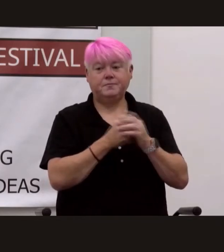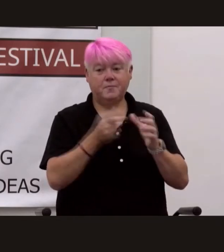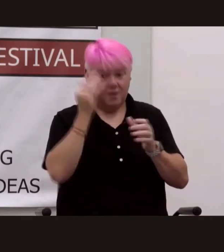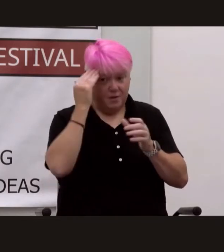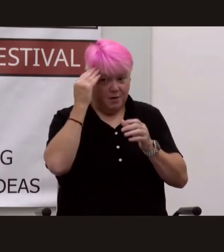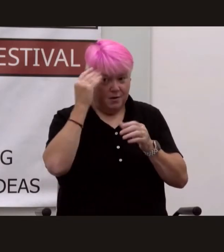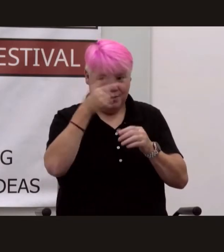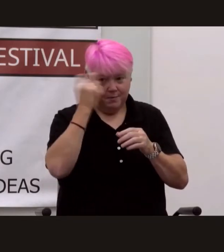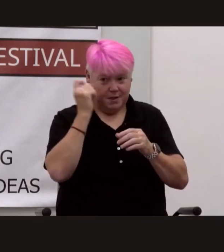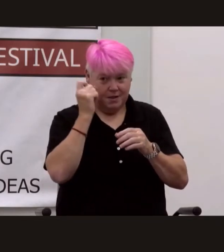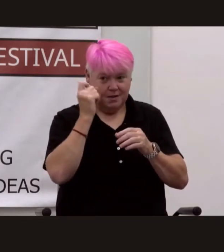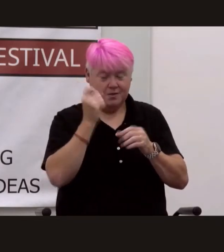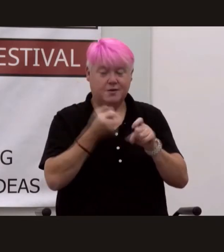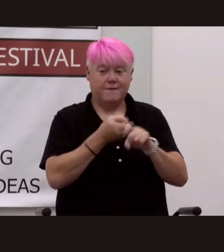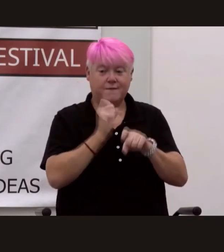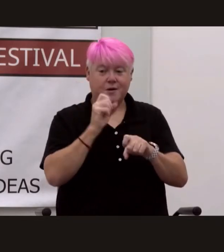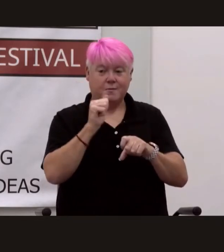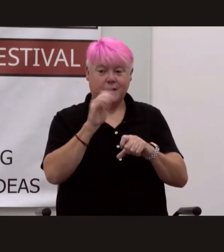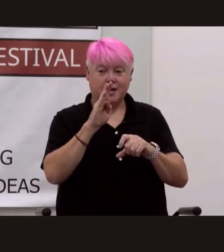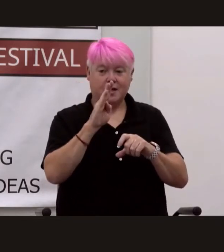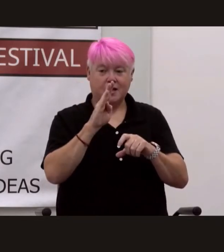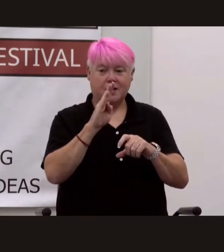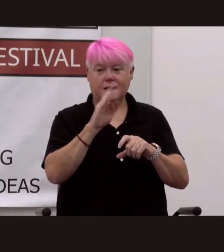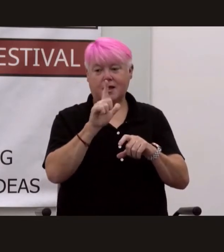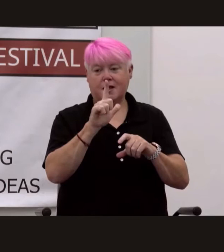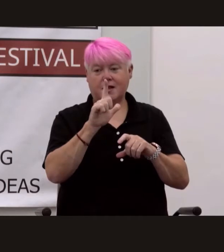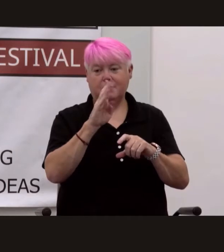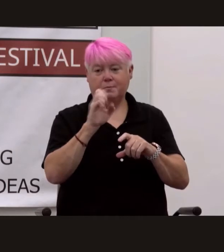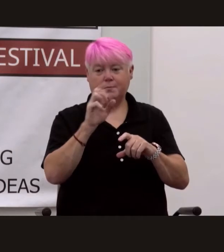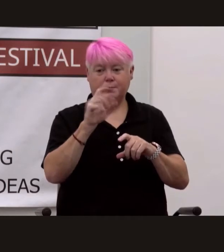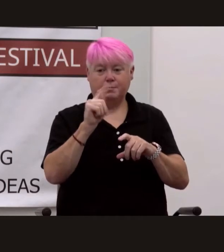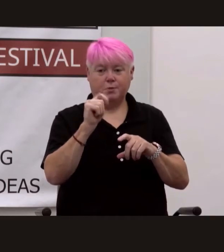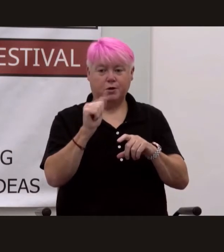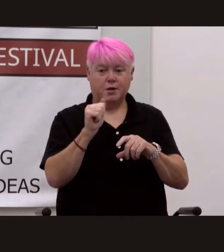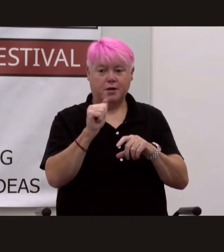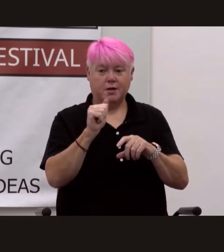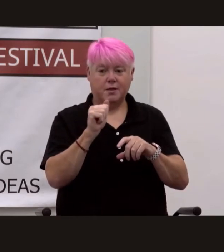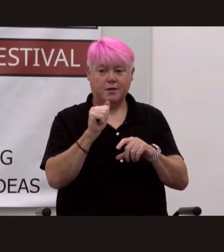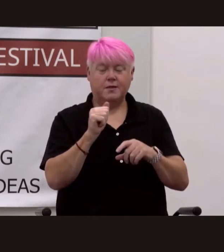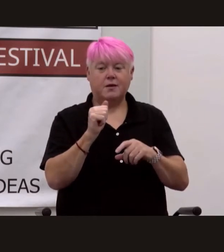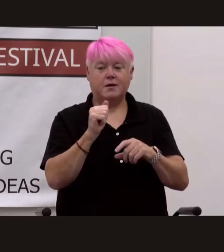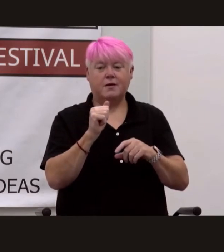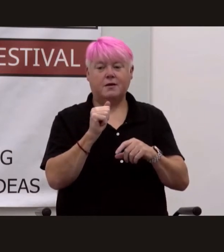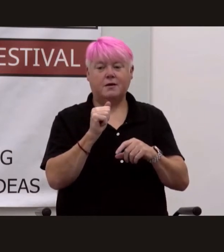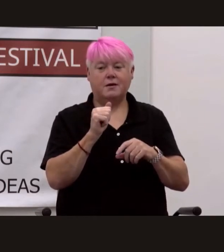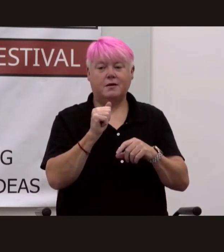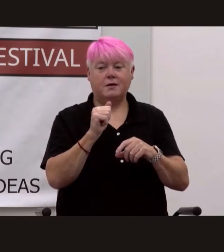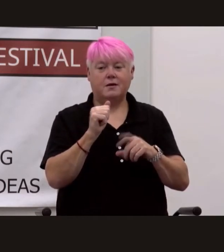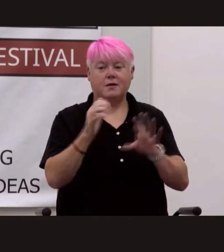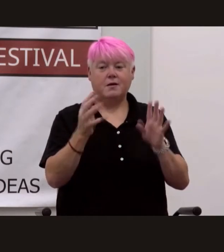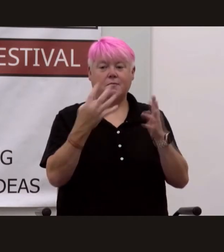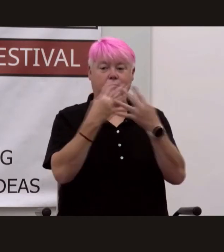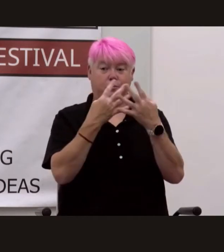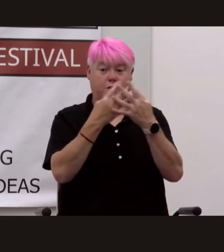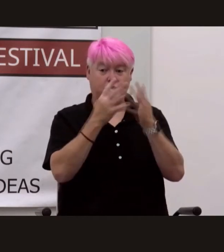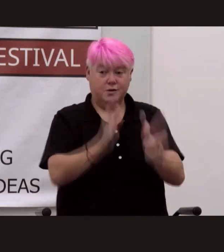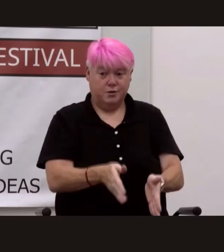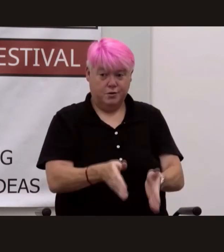from Alberta, there is also the issue of the prisoner of war camp at Castle